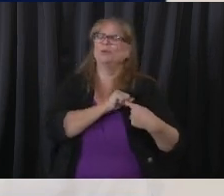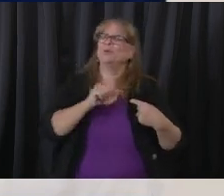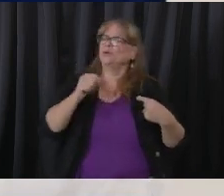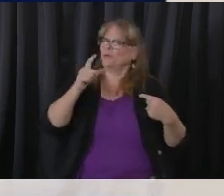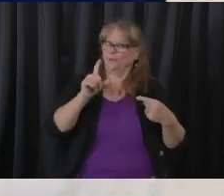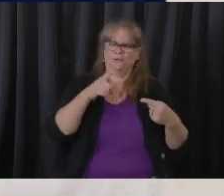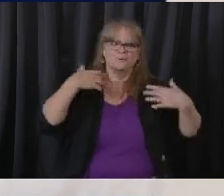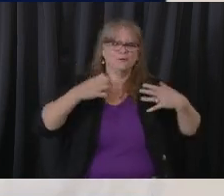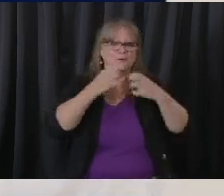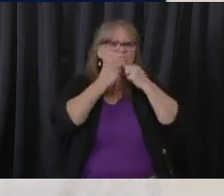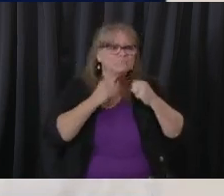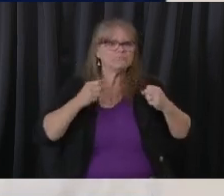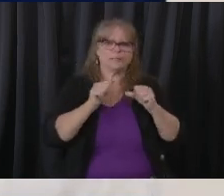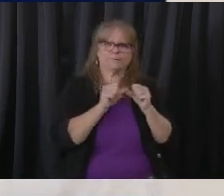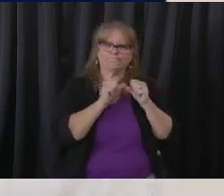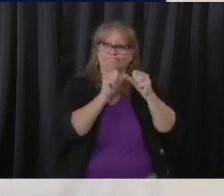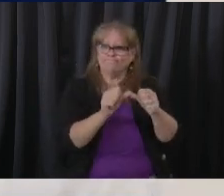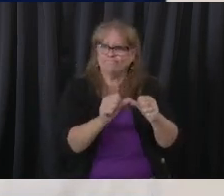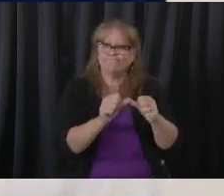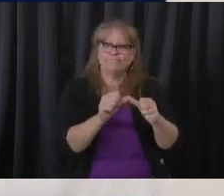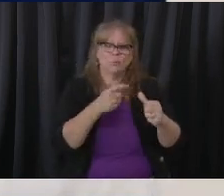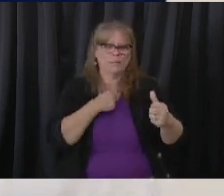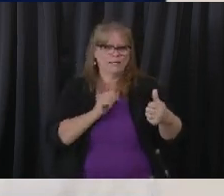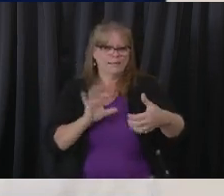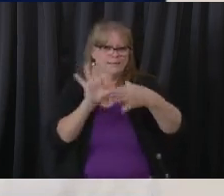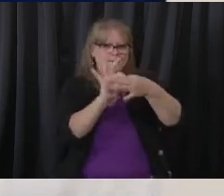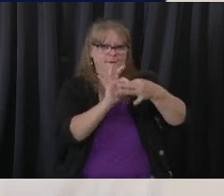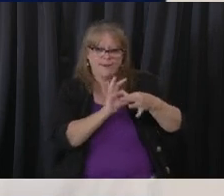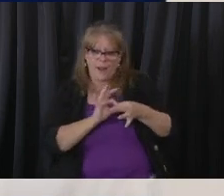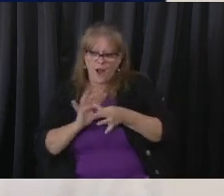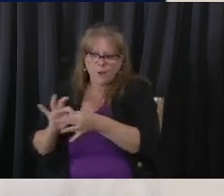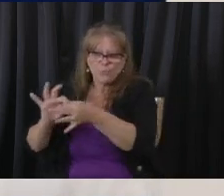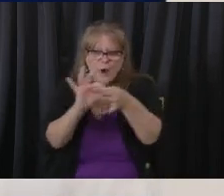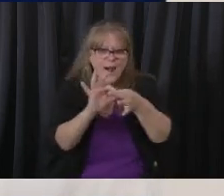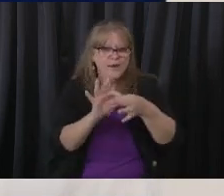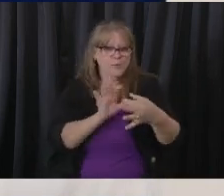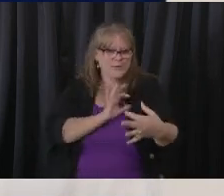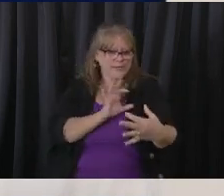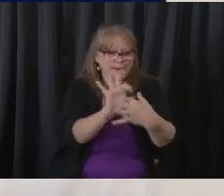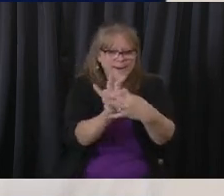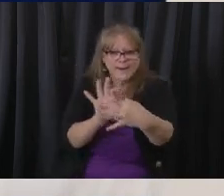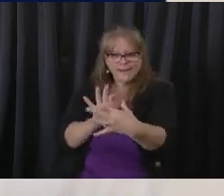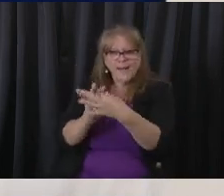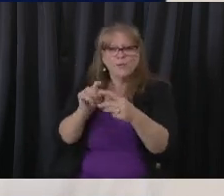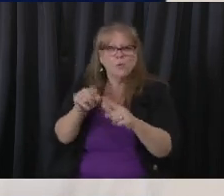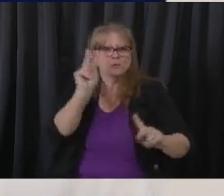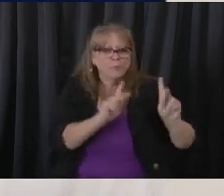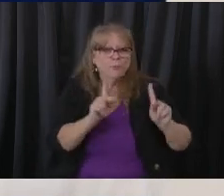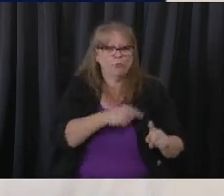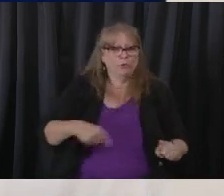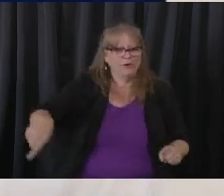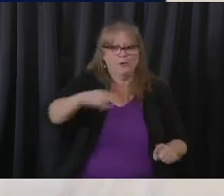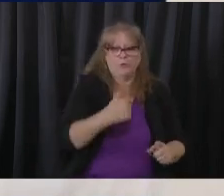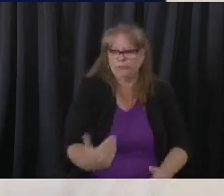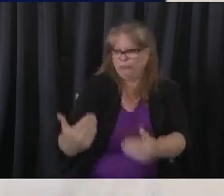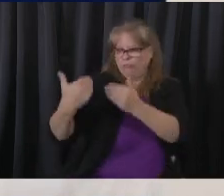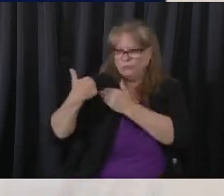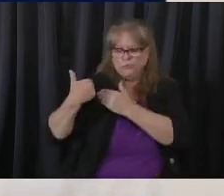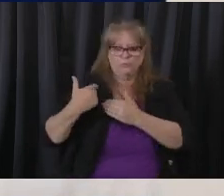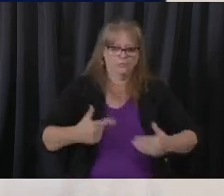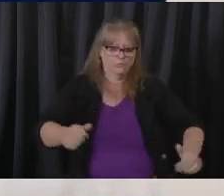the responsibility that we know we have to ourselves, our loved ones, and one another. This Colorado way to